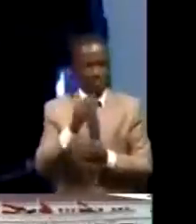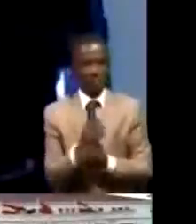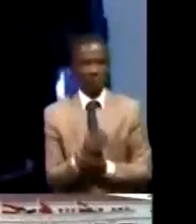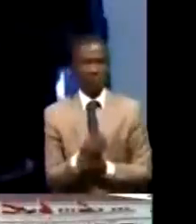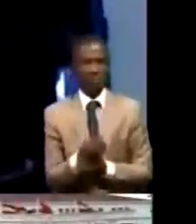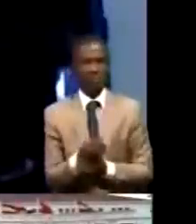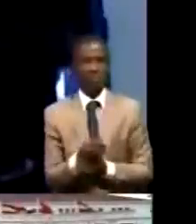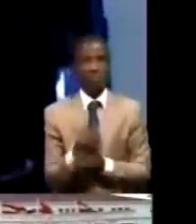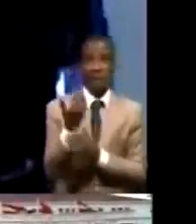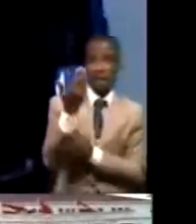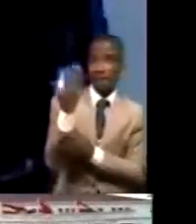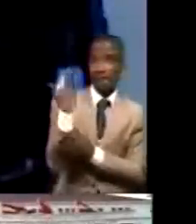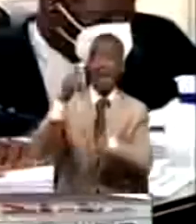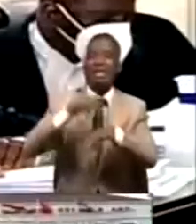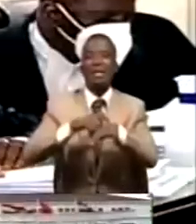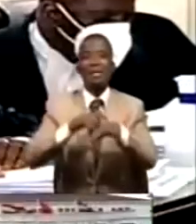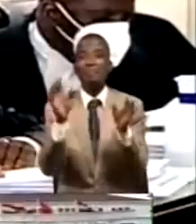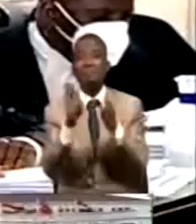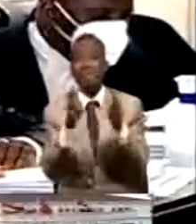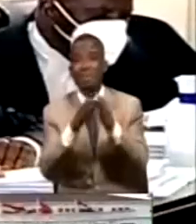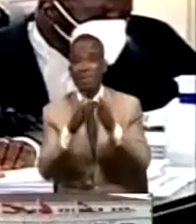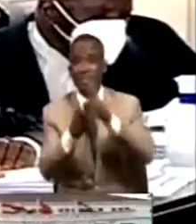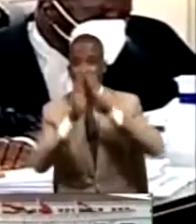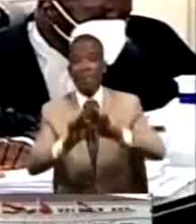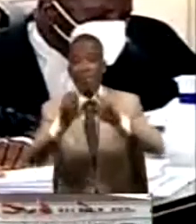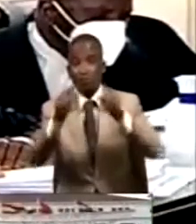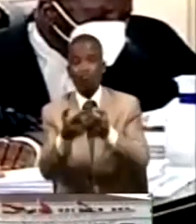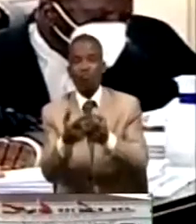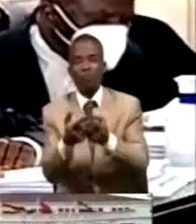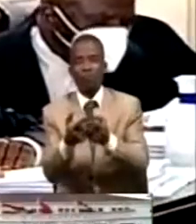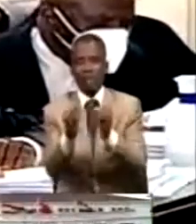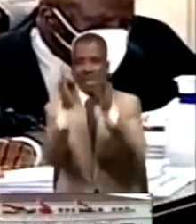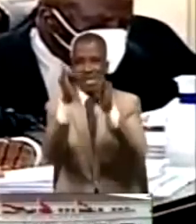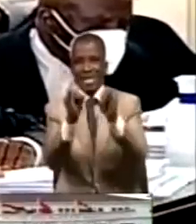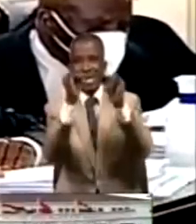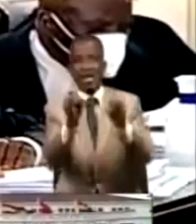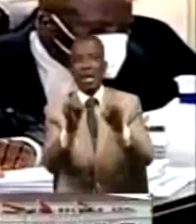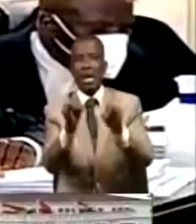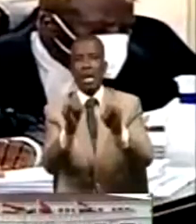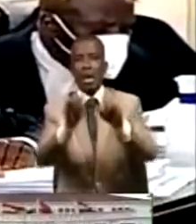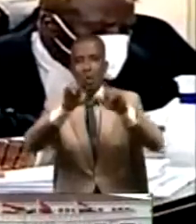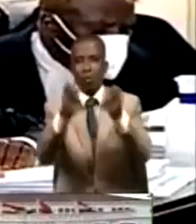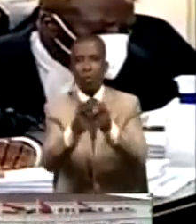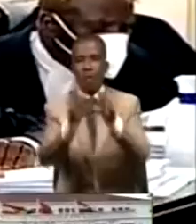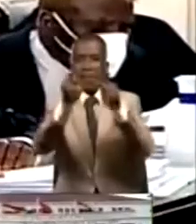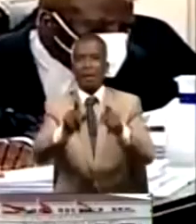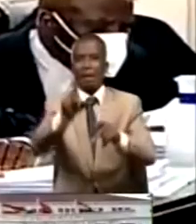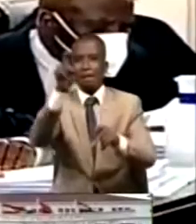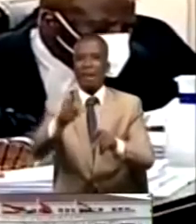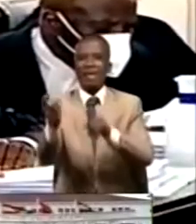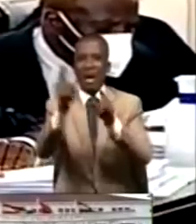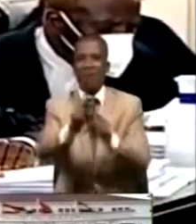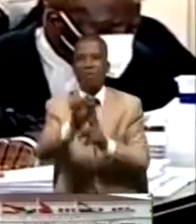At IPAC, it was decided that each political party or each candidate will have at least